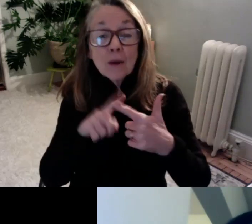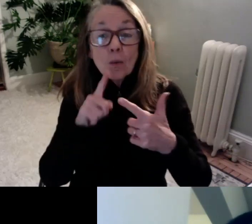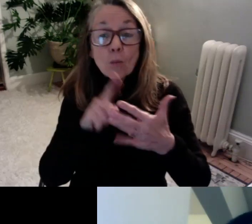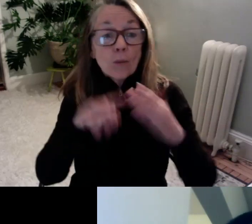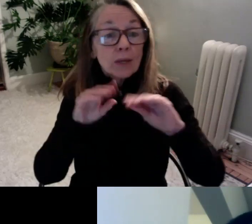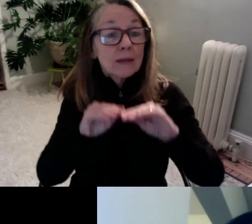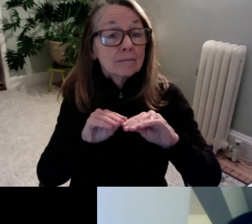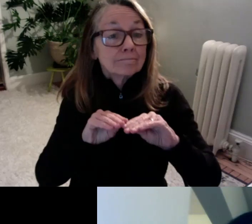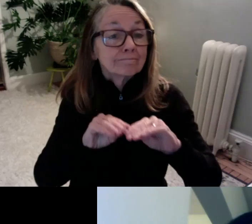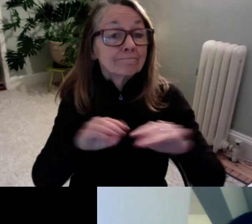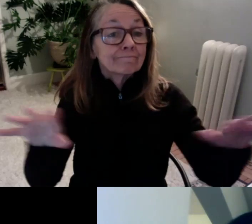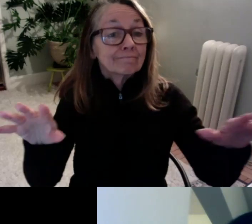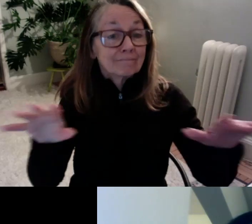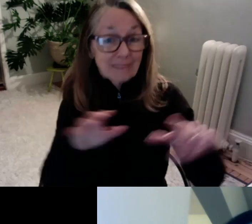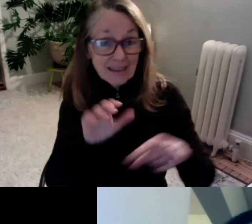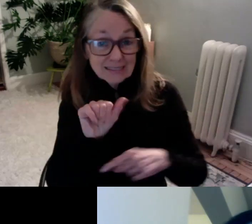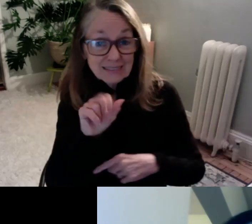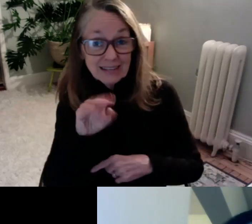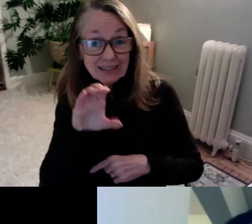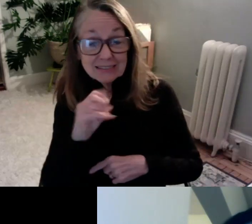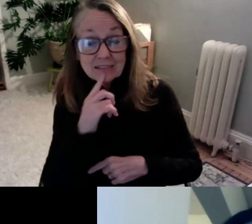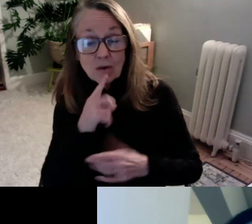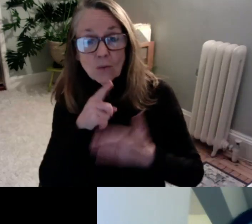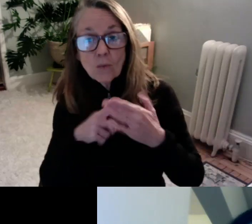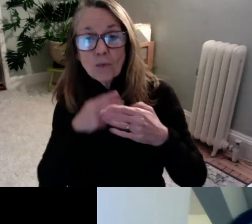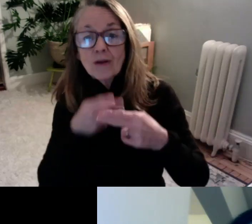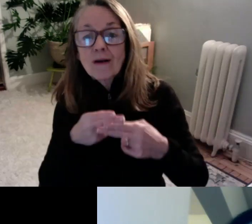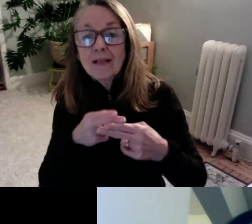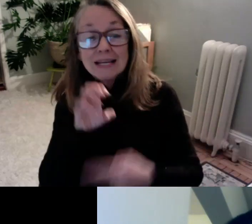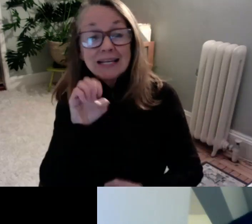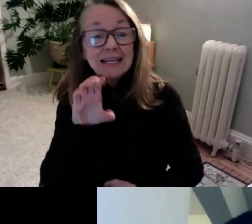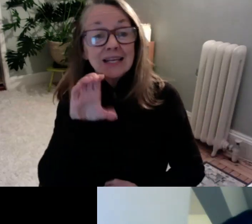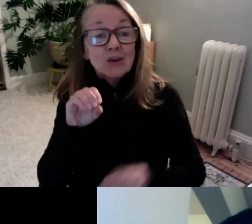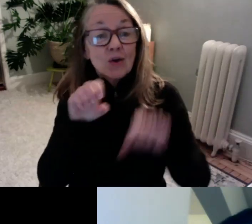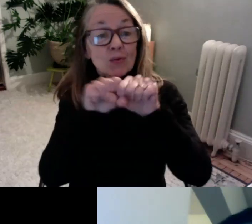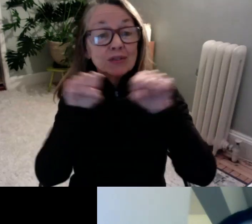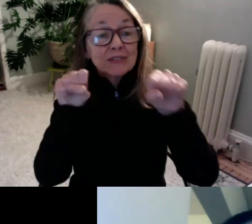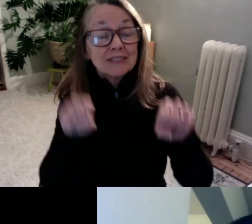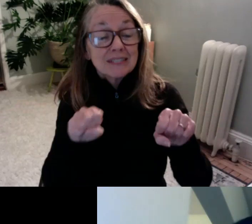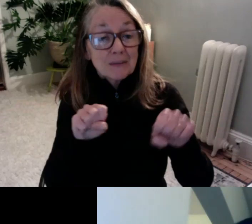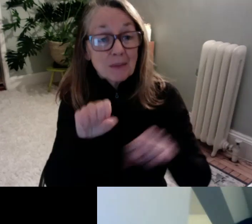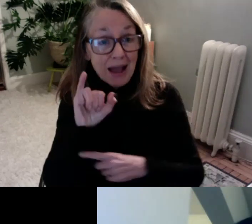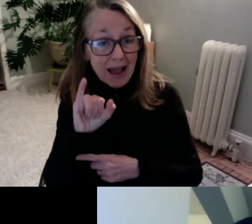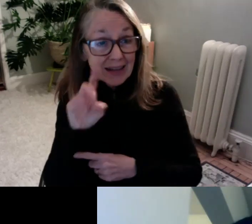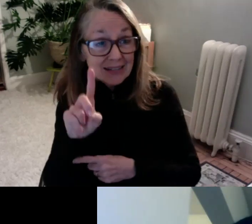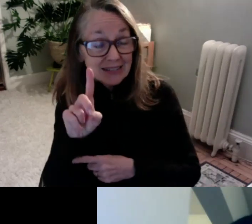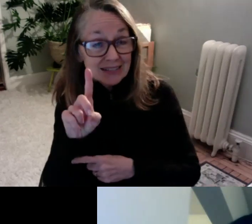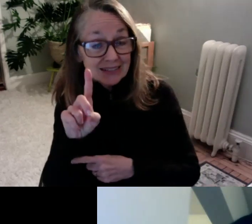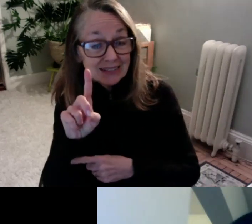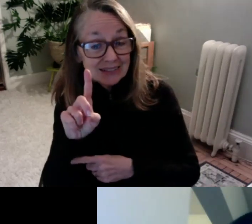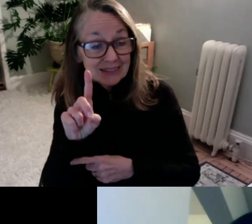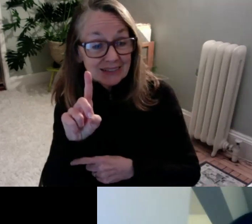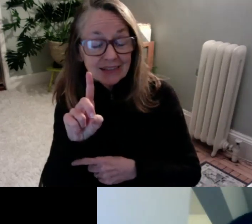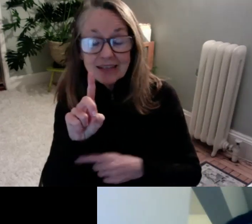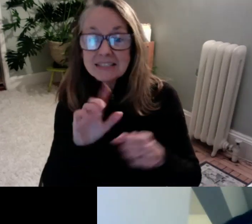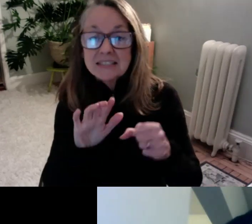as Anise had previously mentioned, is what we call an ecosystem ID or an enterprise ID. Okay. Essentially, that is